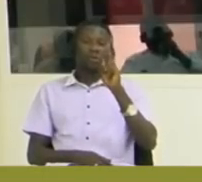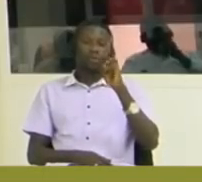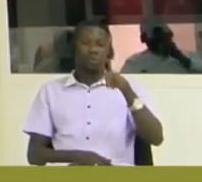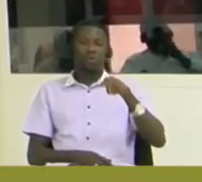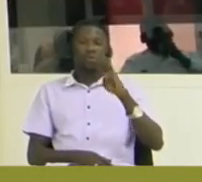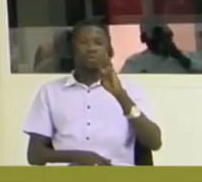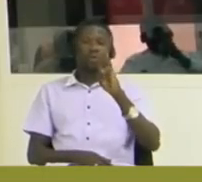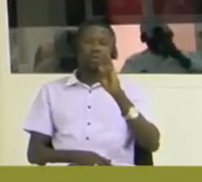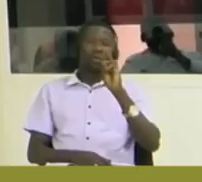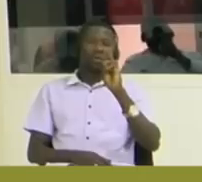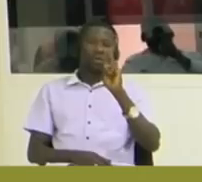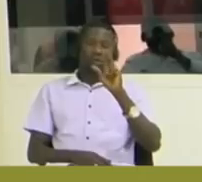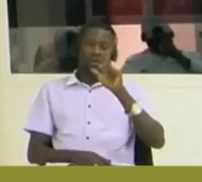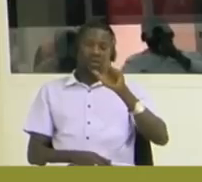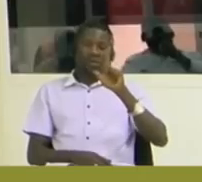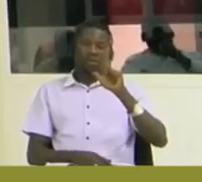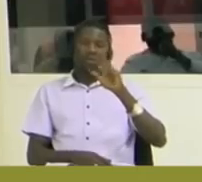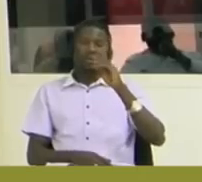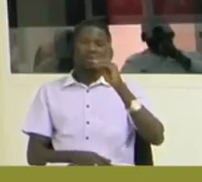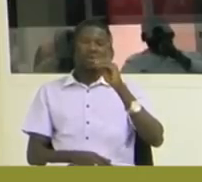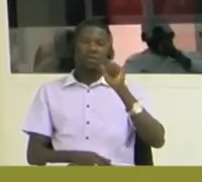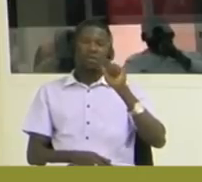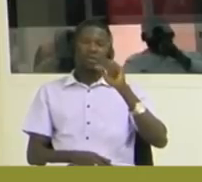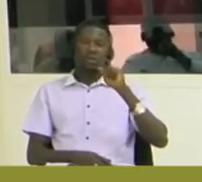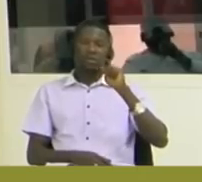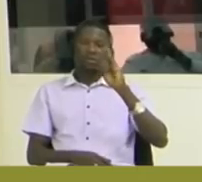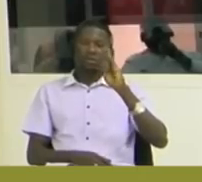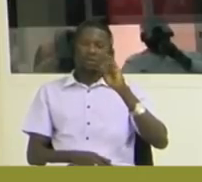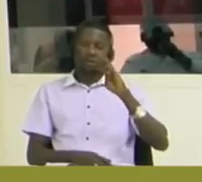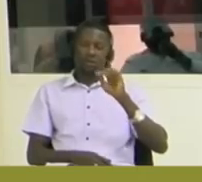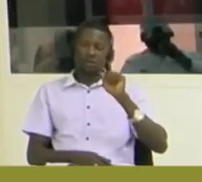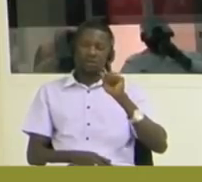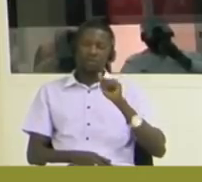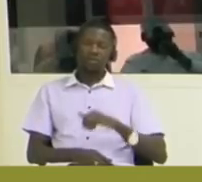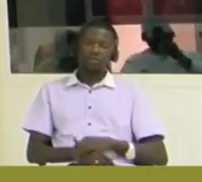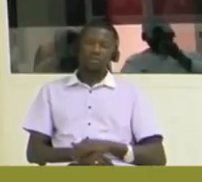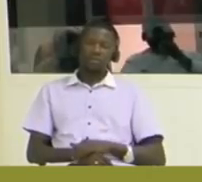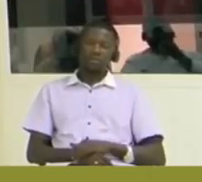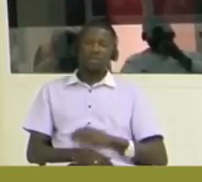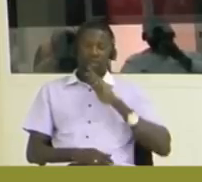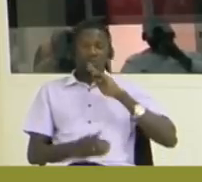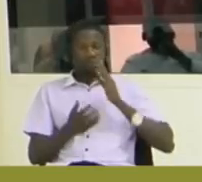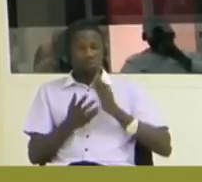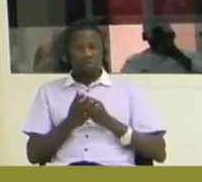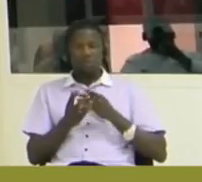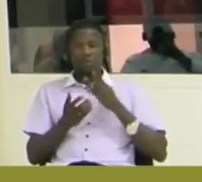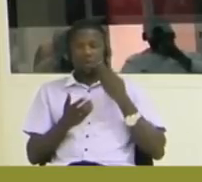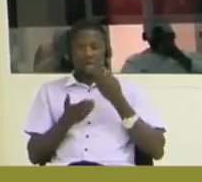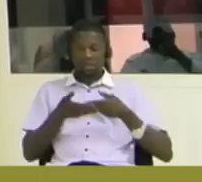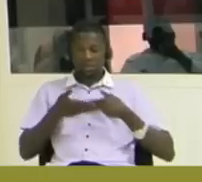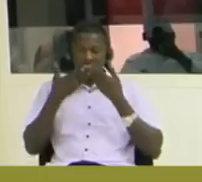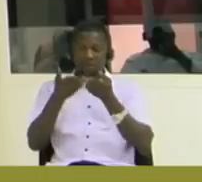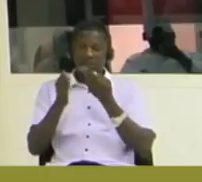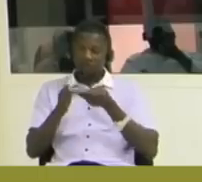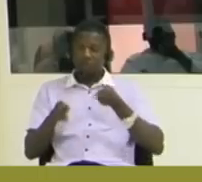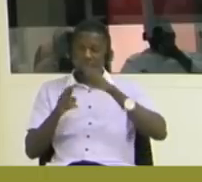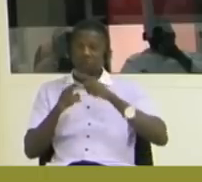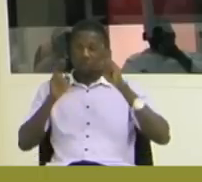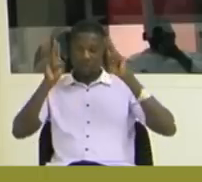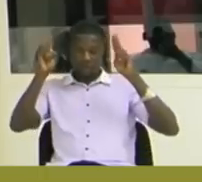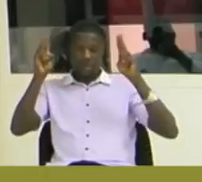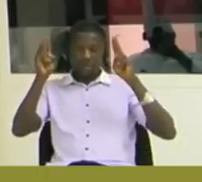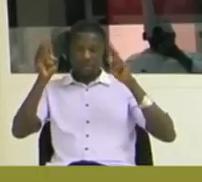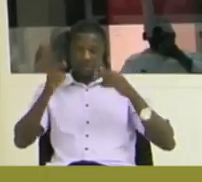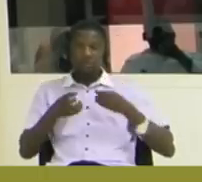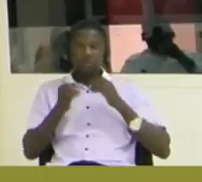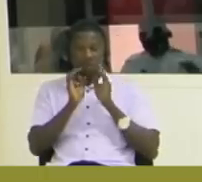So he promised that once he gives the report to President Jamme, he would keep